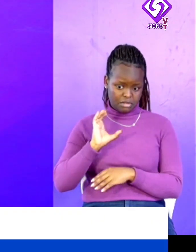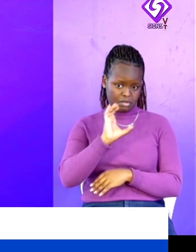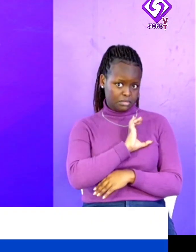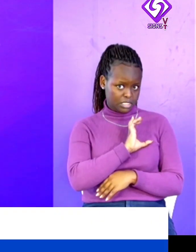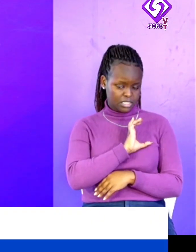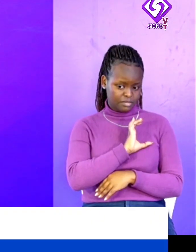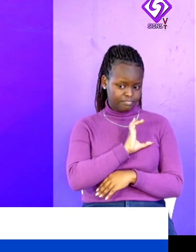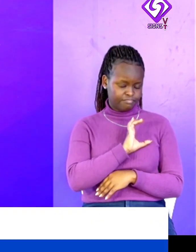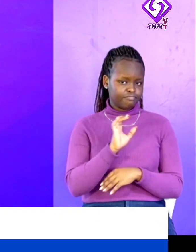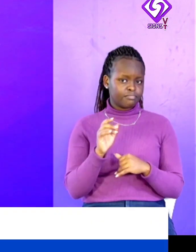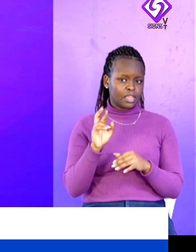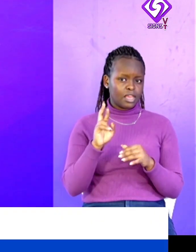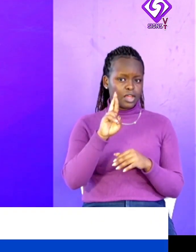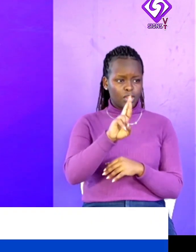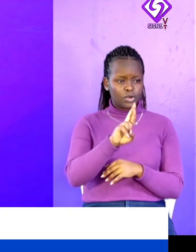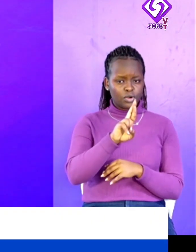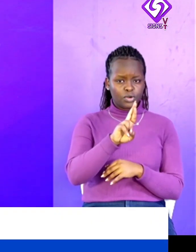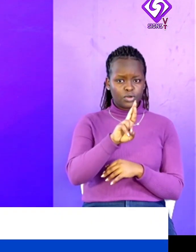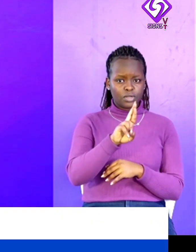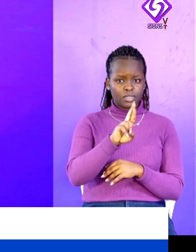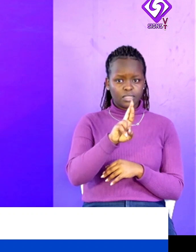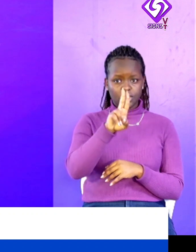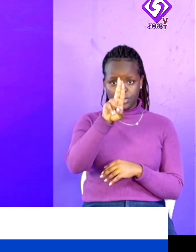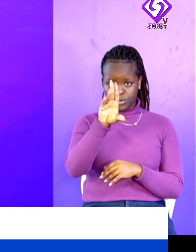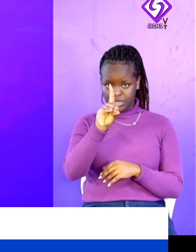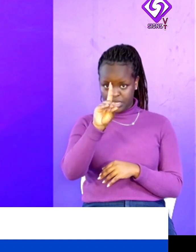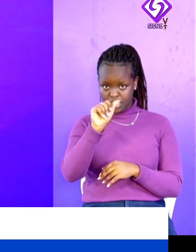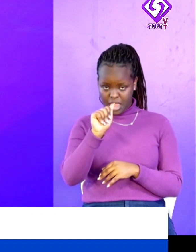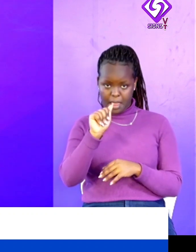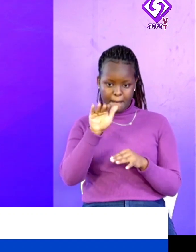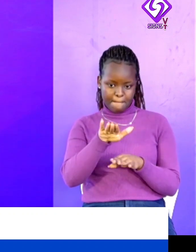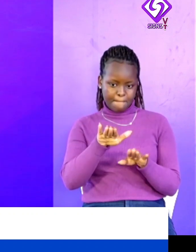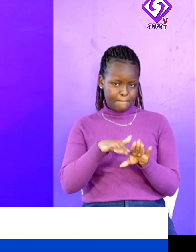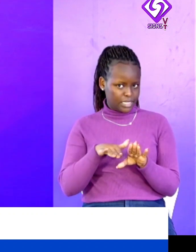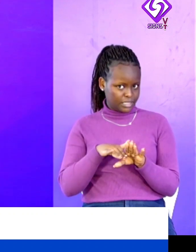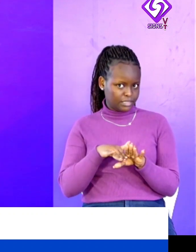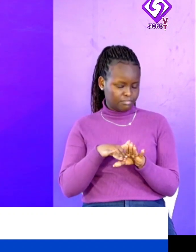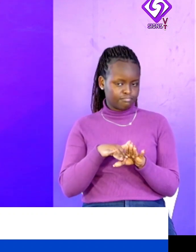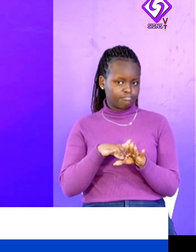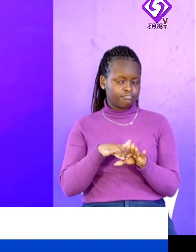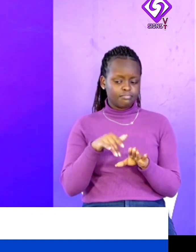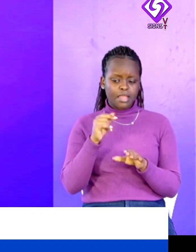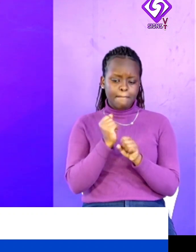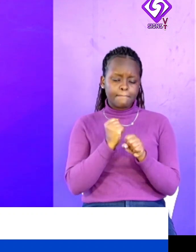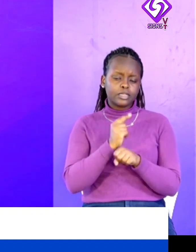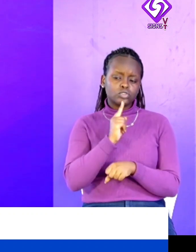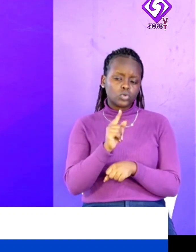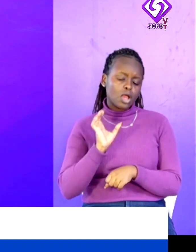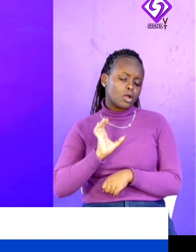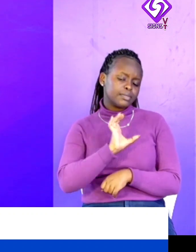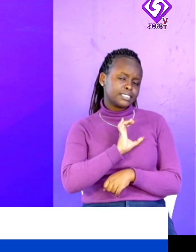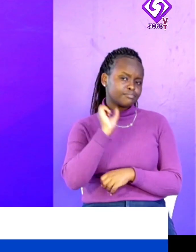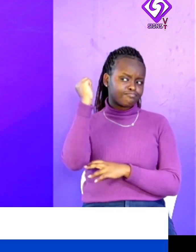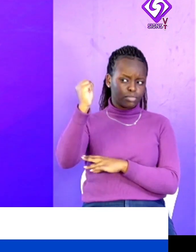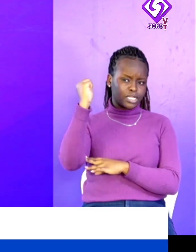ties to the ruling United Democratic Alliance Party and was asked to assure the committee that her